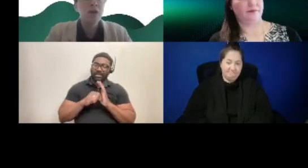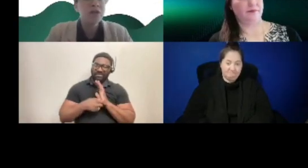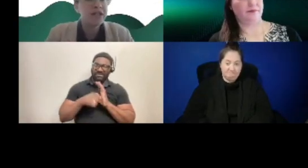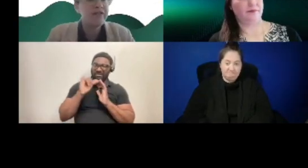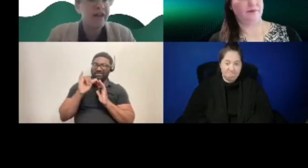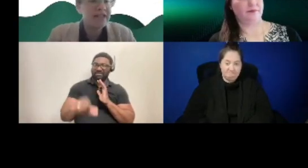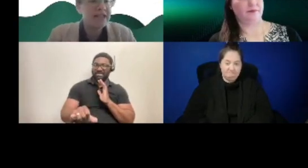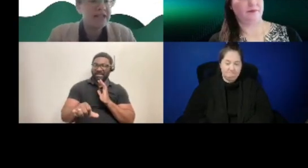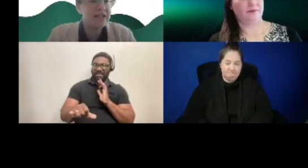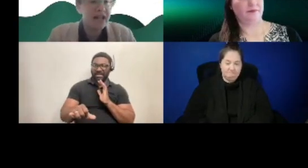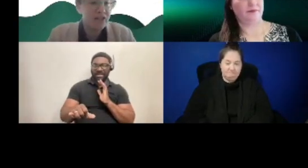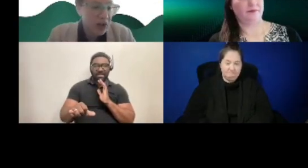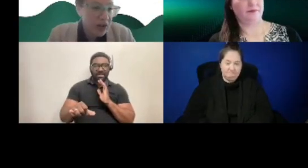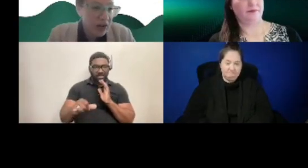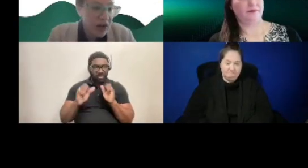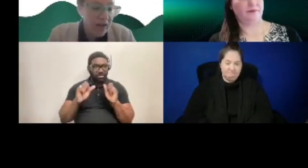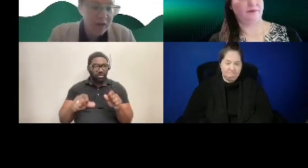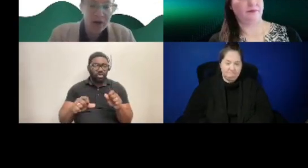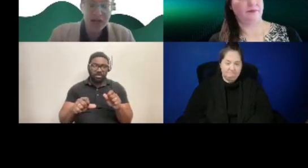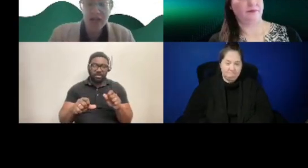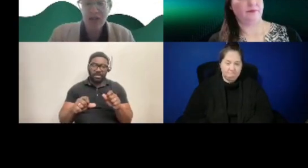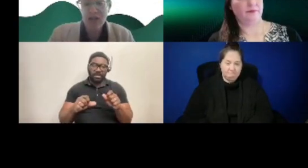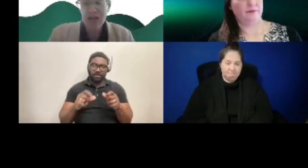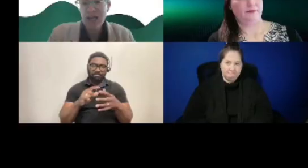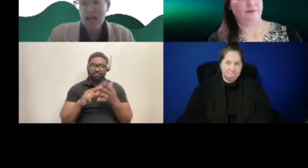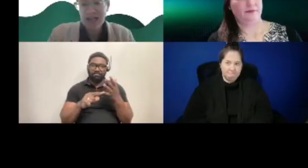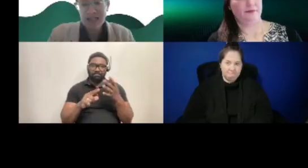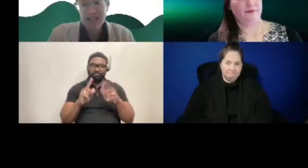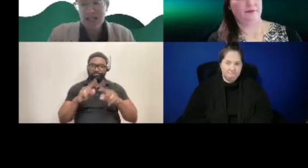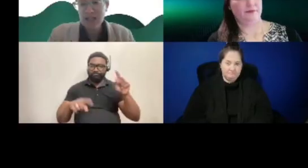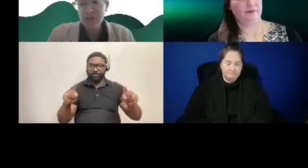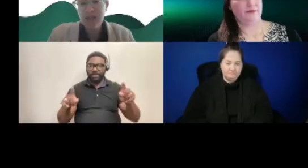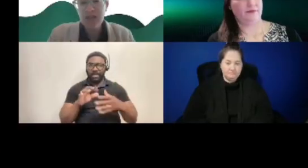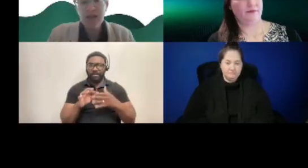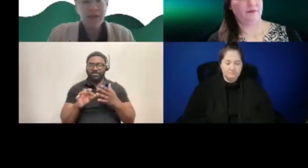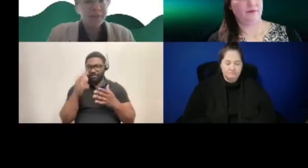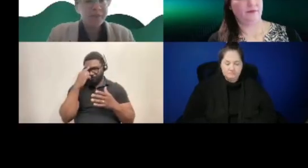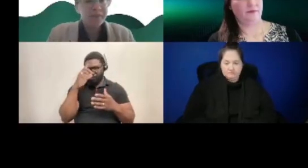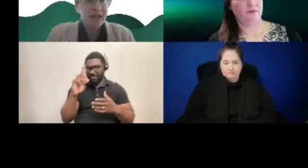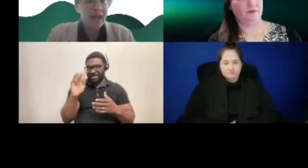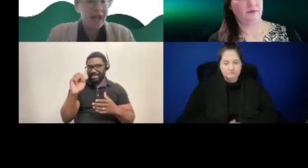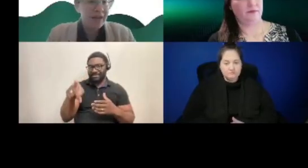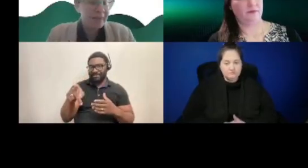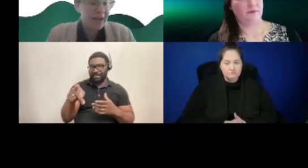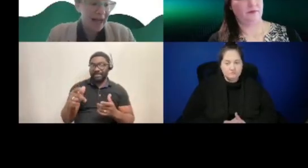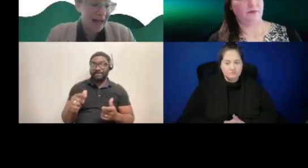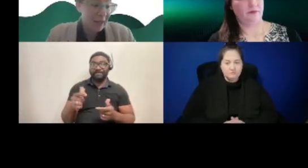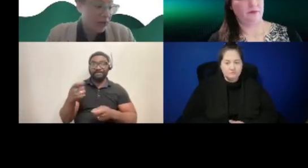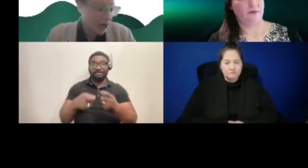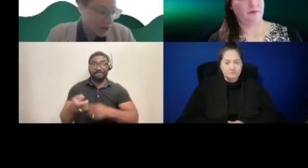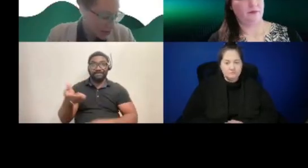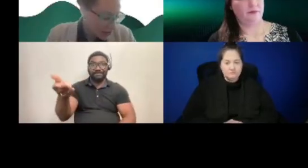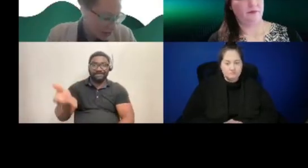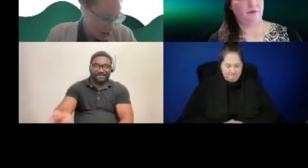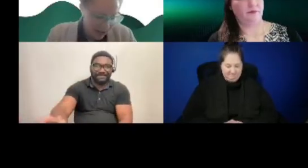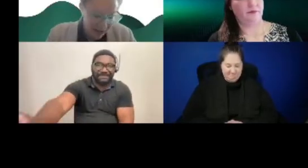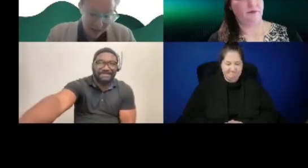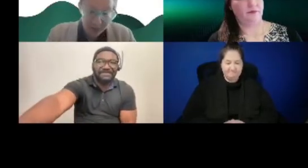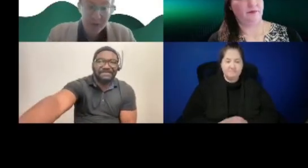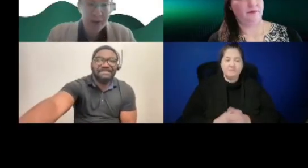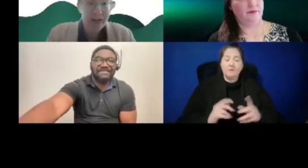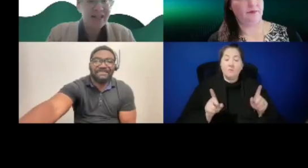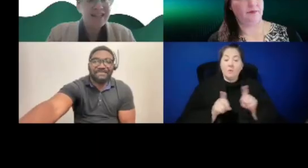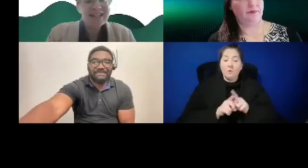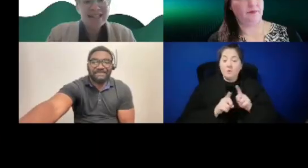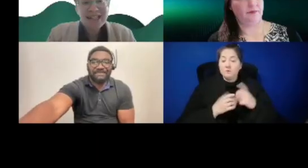the really multifaceted nature of working as a DSP. And I would also